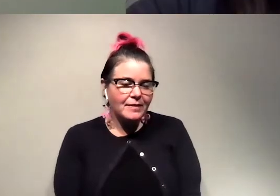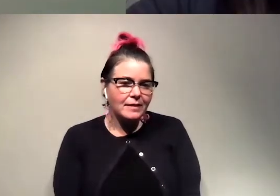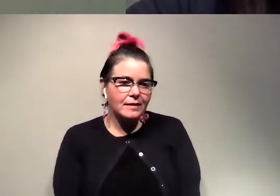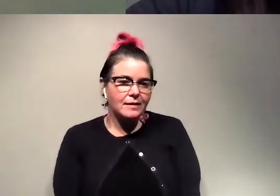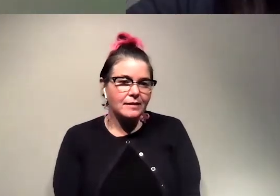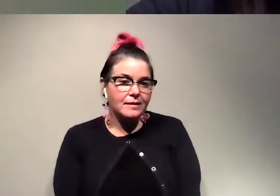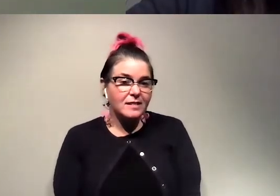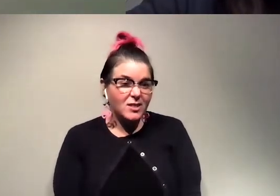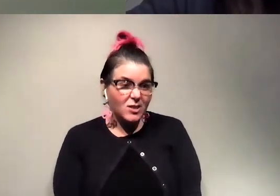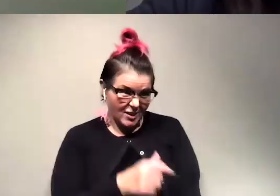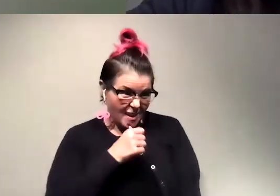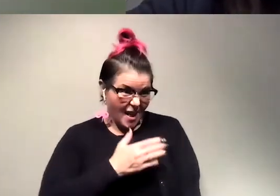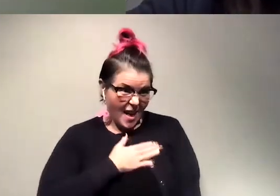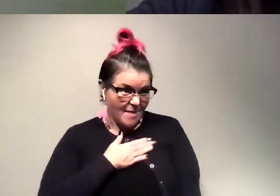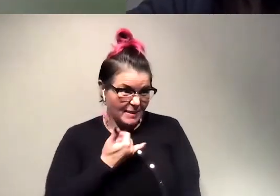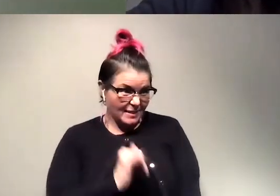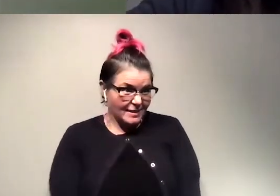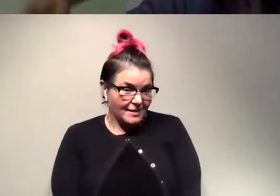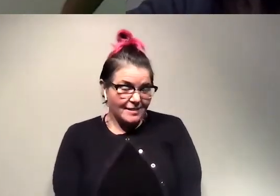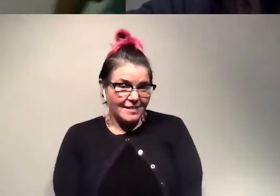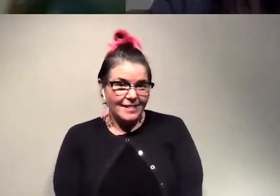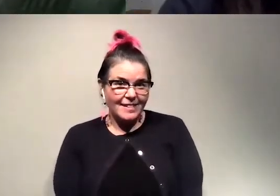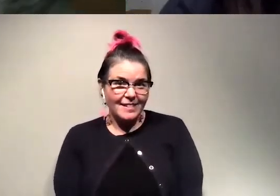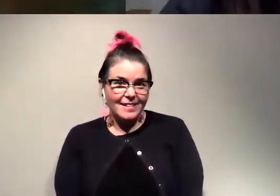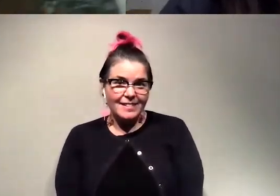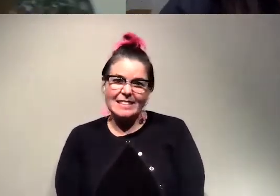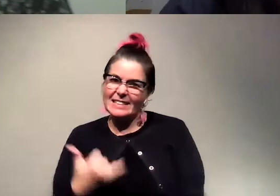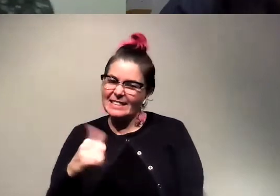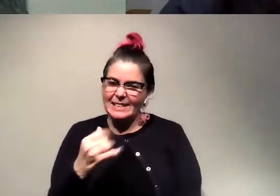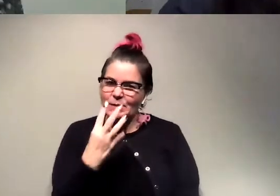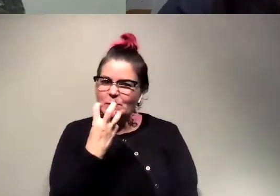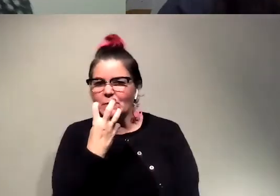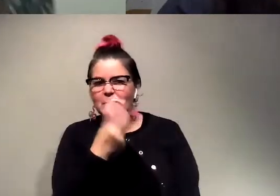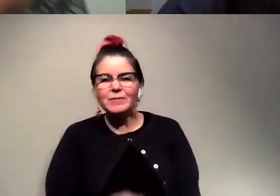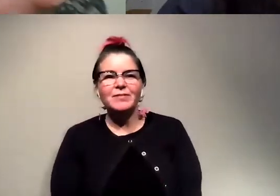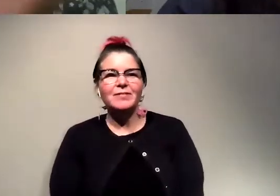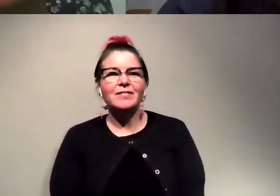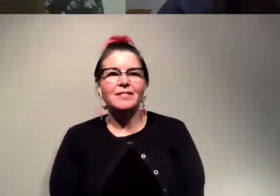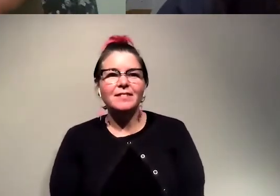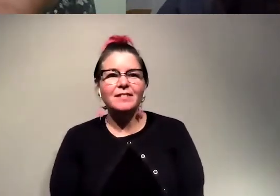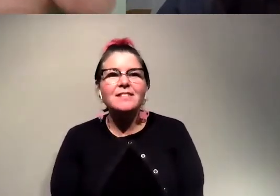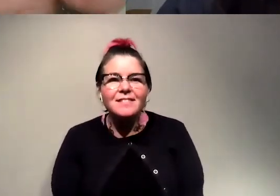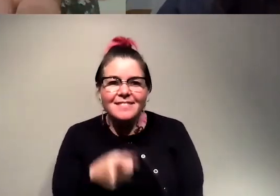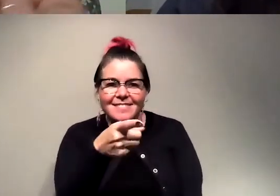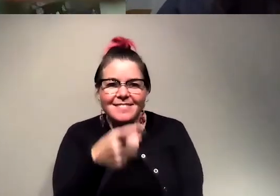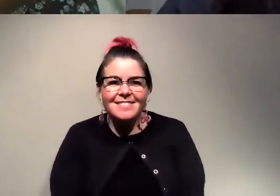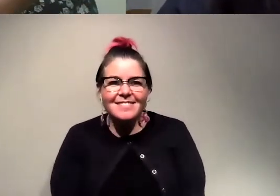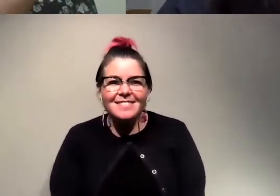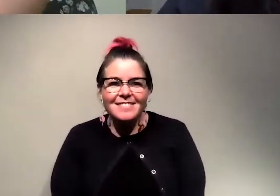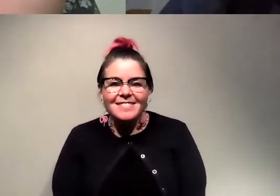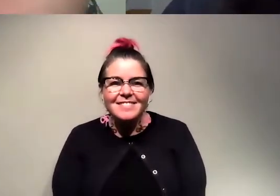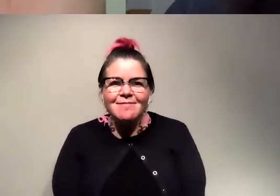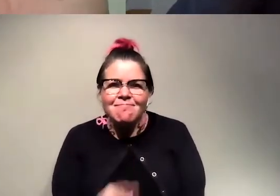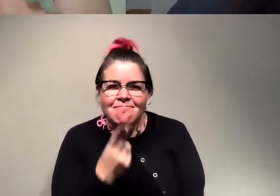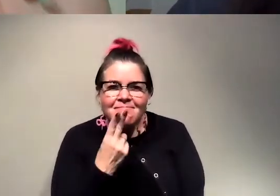Are you unhappy still? She's still unhappy. Here she is. She's so